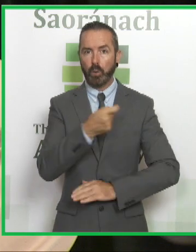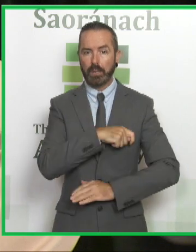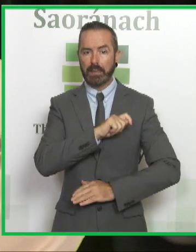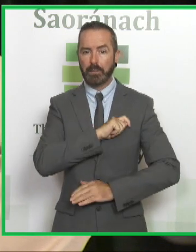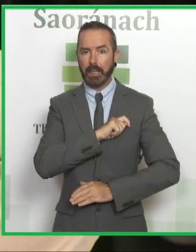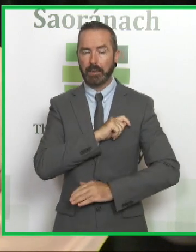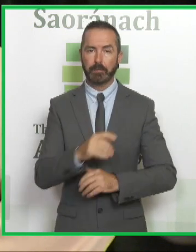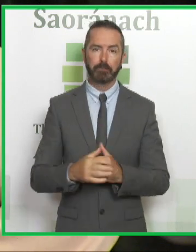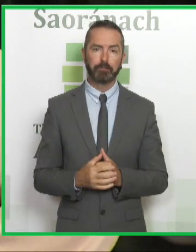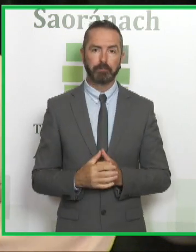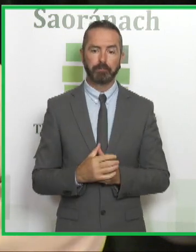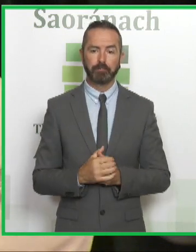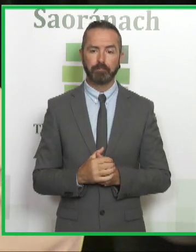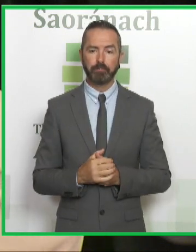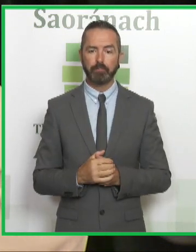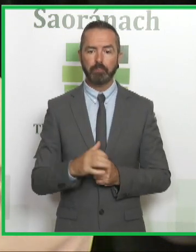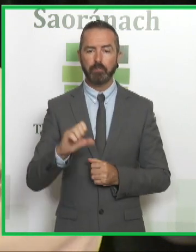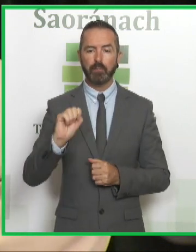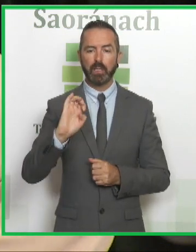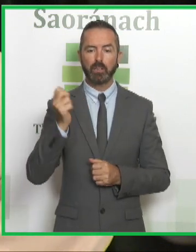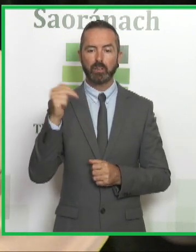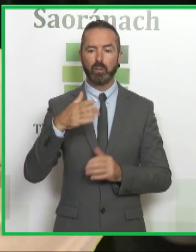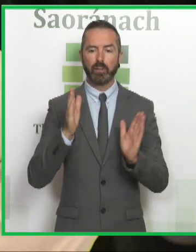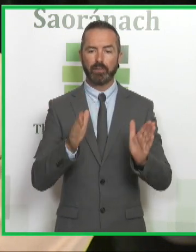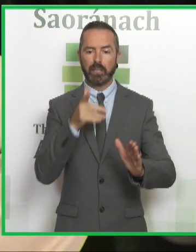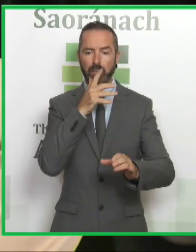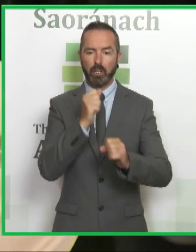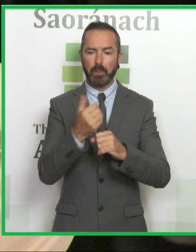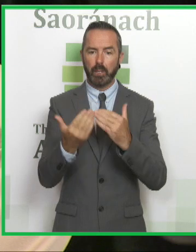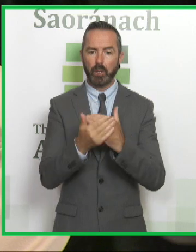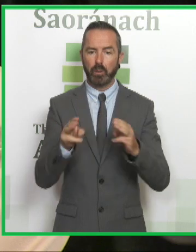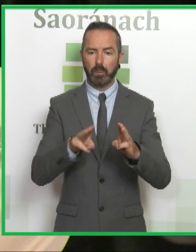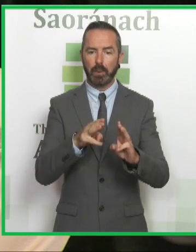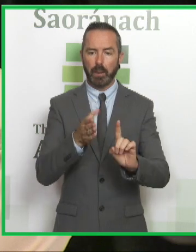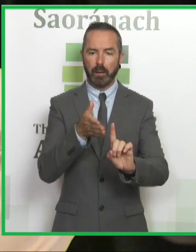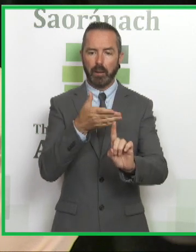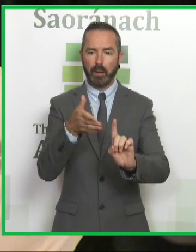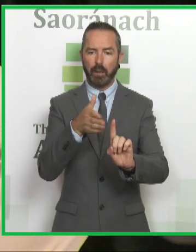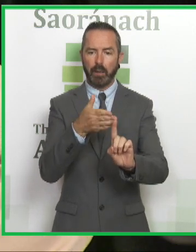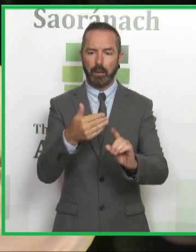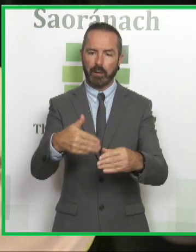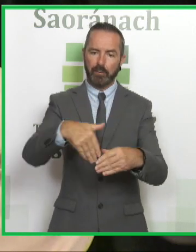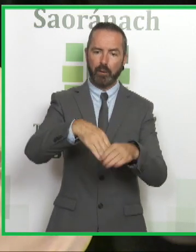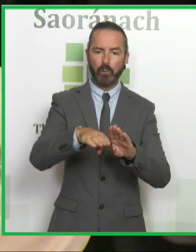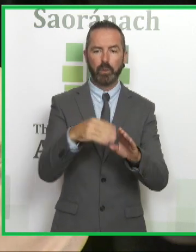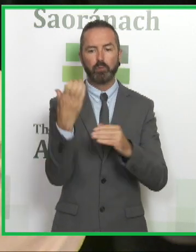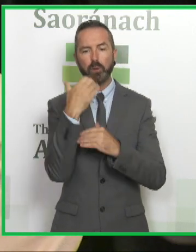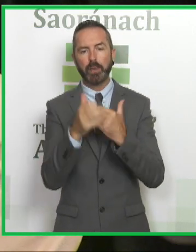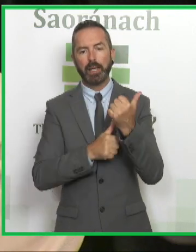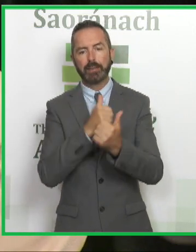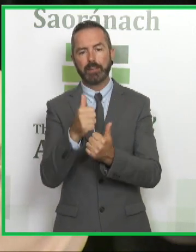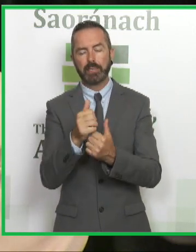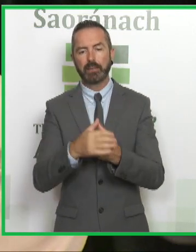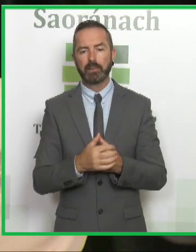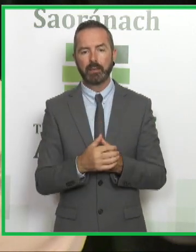drug debt. Sean spoke about how young people are being coerced into criminal activity. Young people,